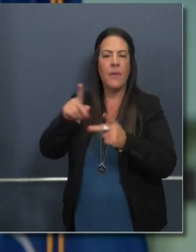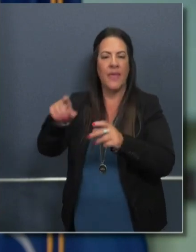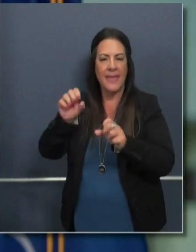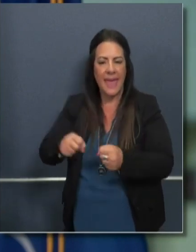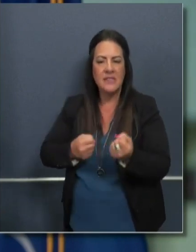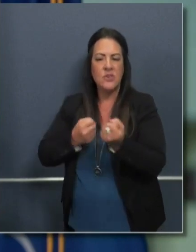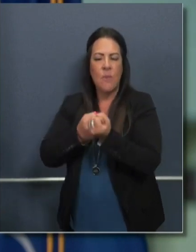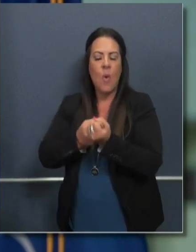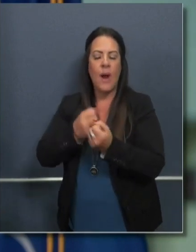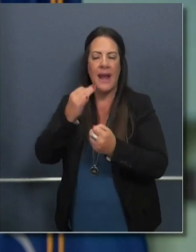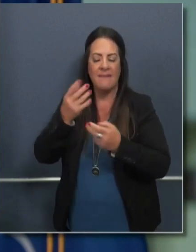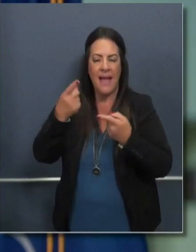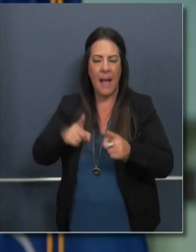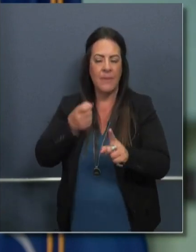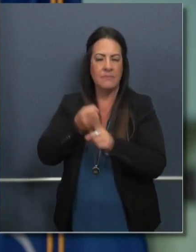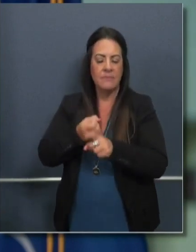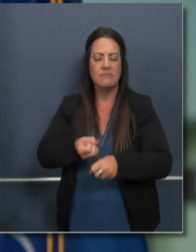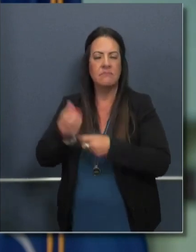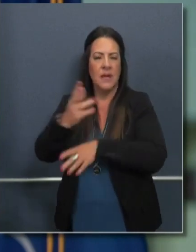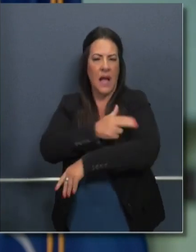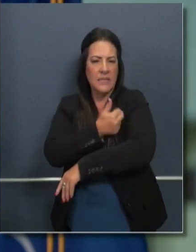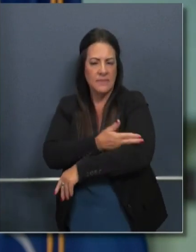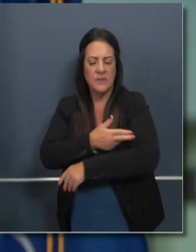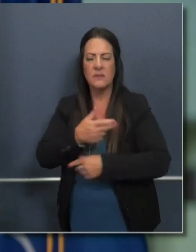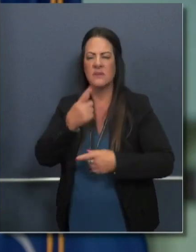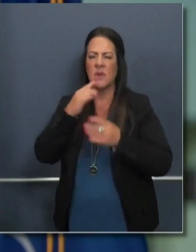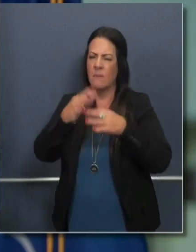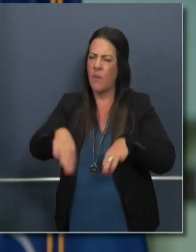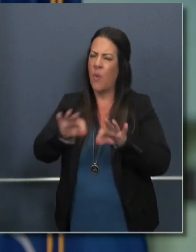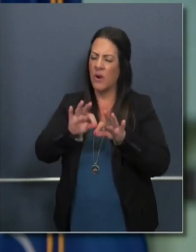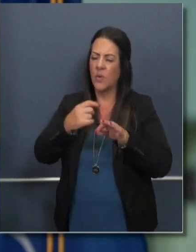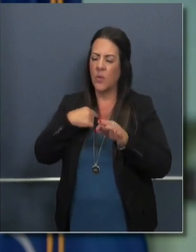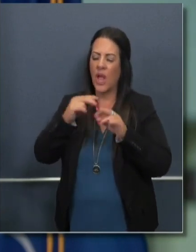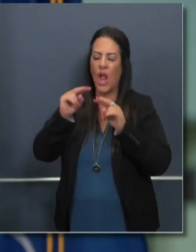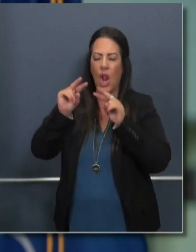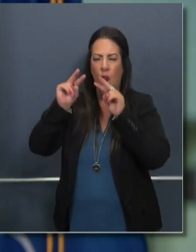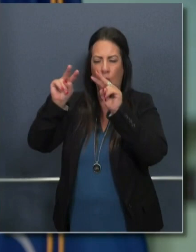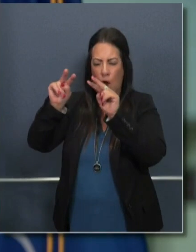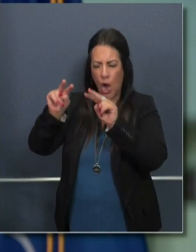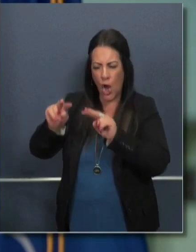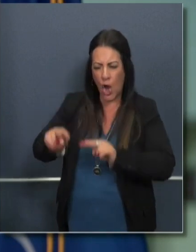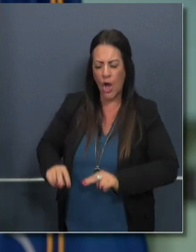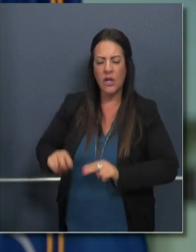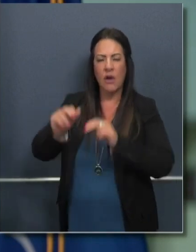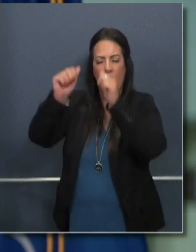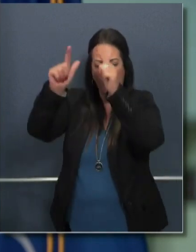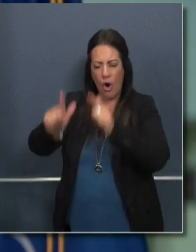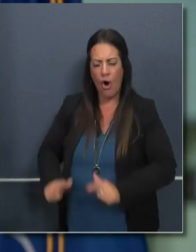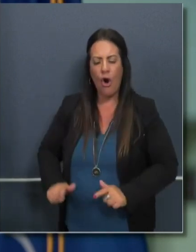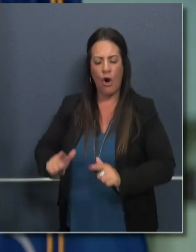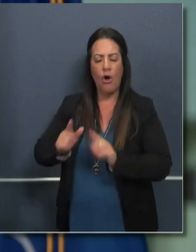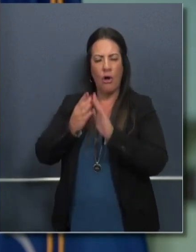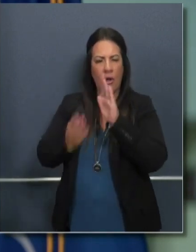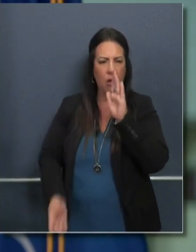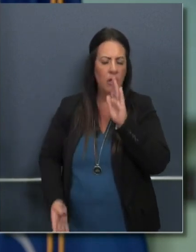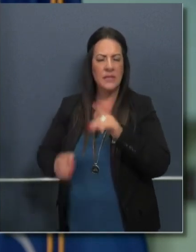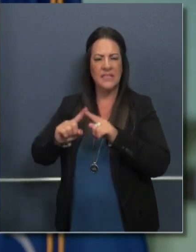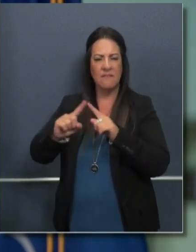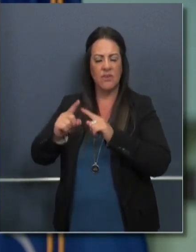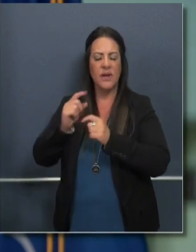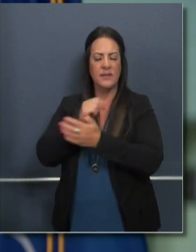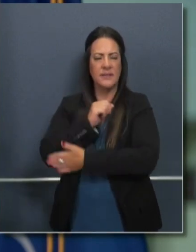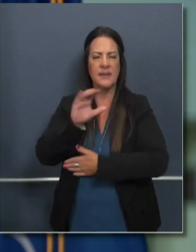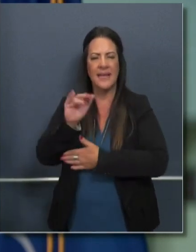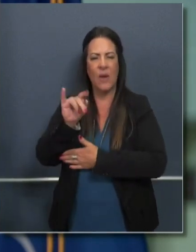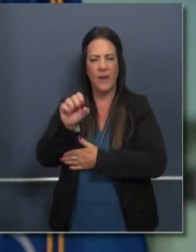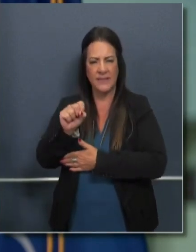what supports they may need. A good example, again, forgive me for going back to it, is Imperial County, where it was clear that